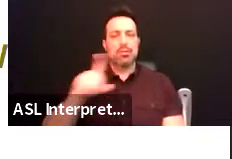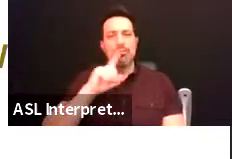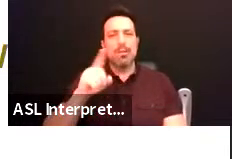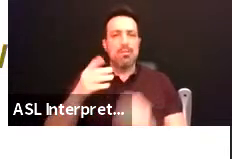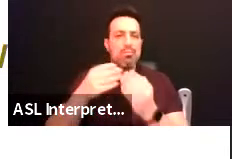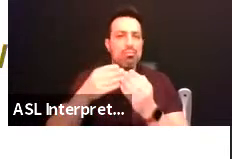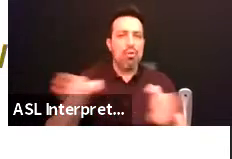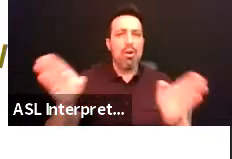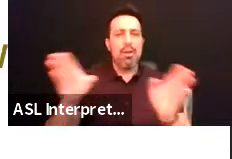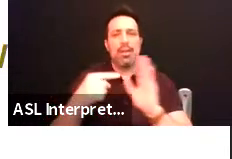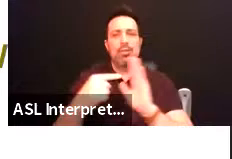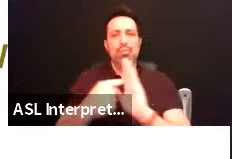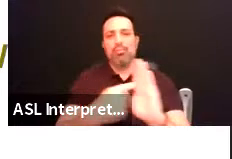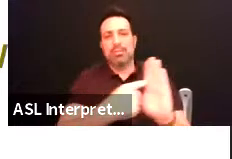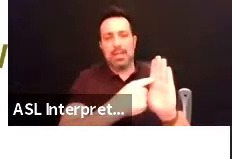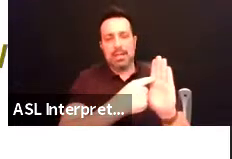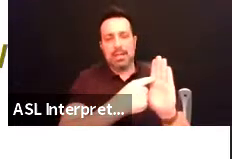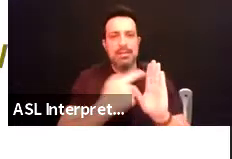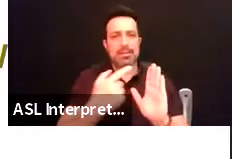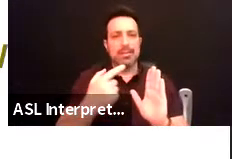broadly represent